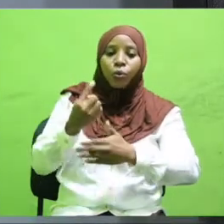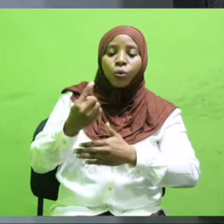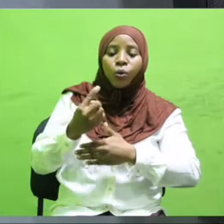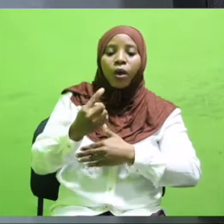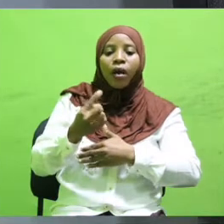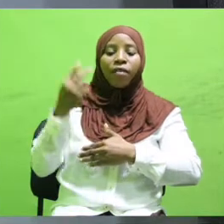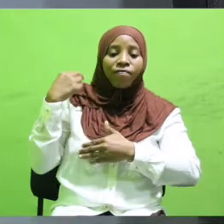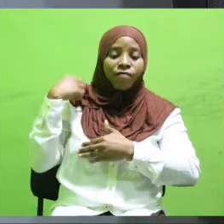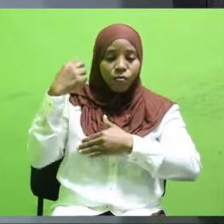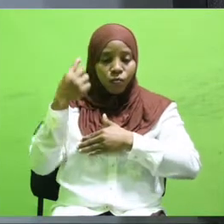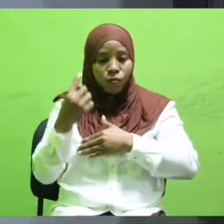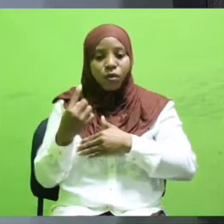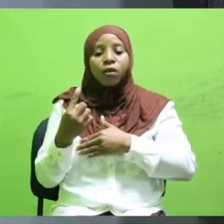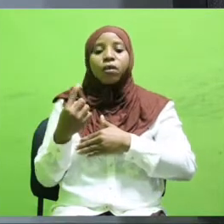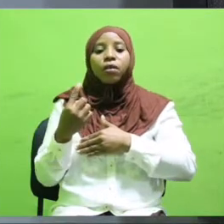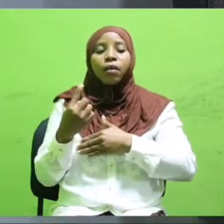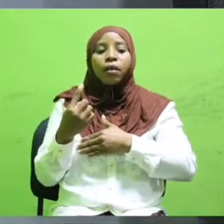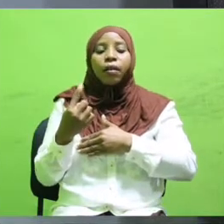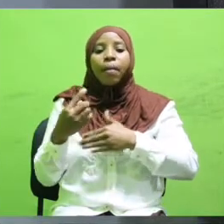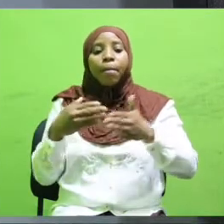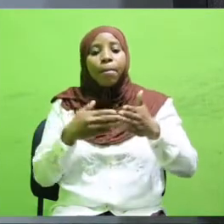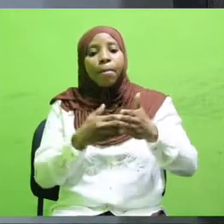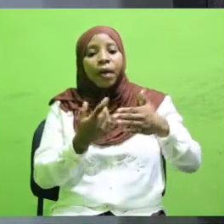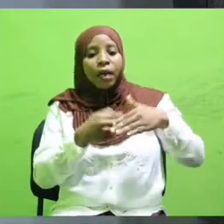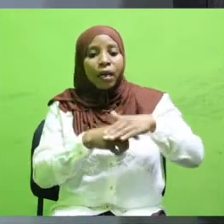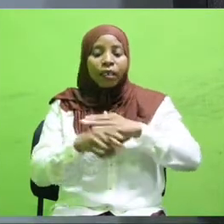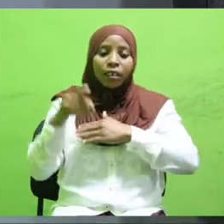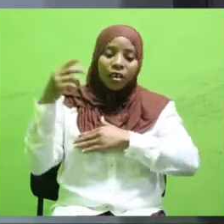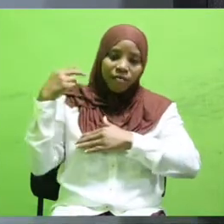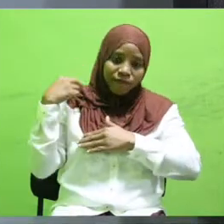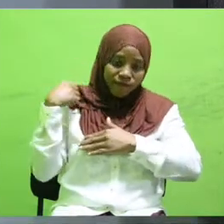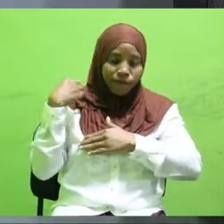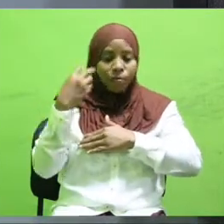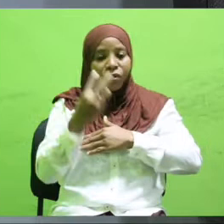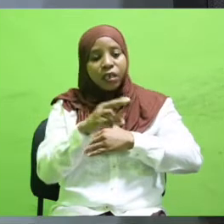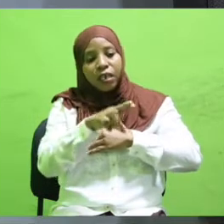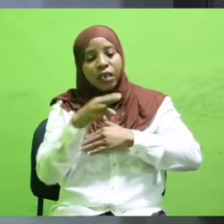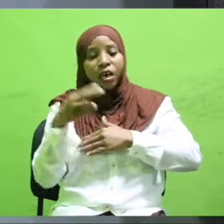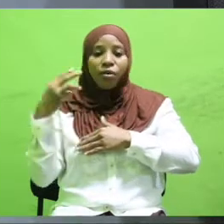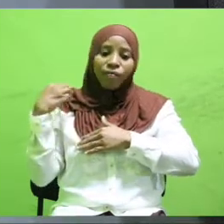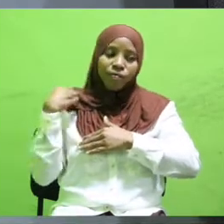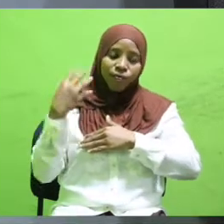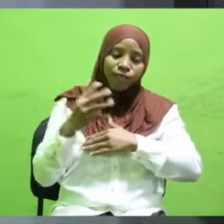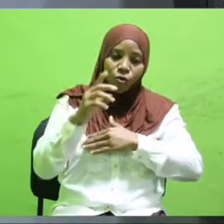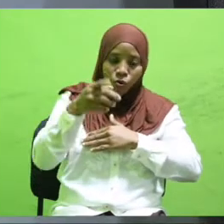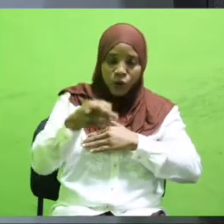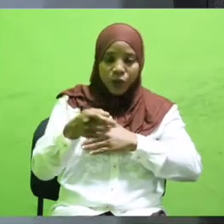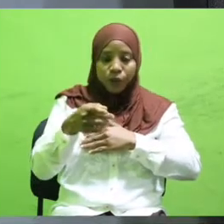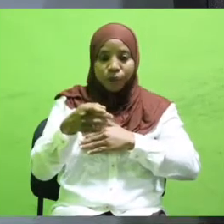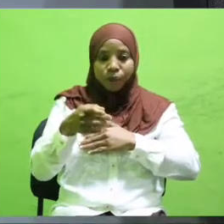1, to the higher O-level, that is Form 3 and Form 4. So,